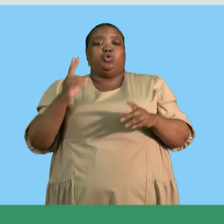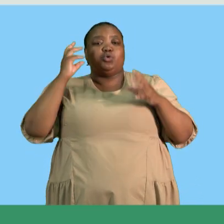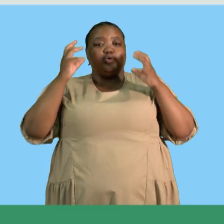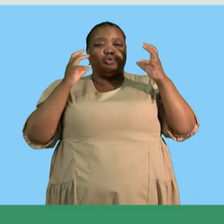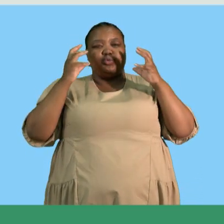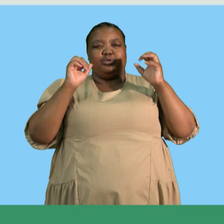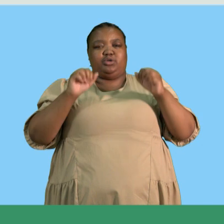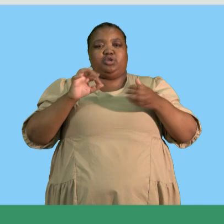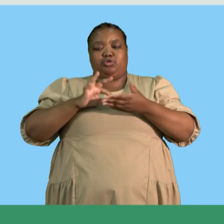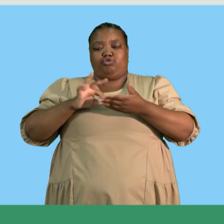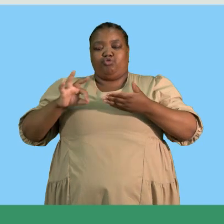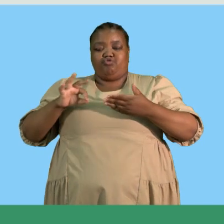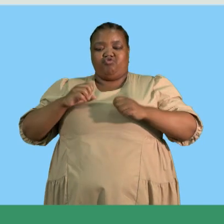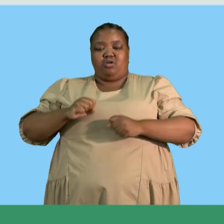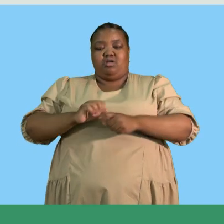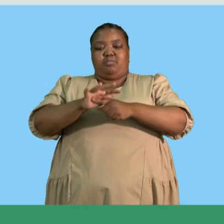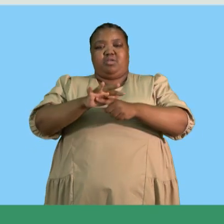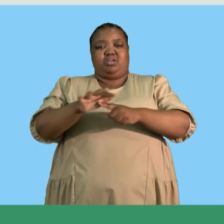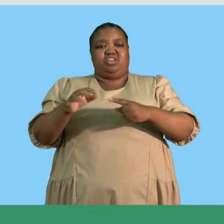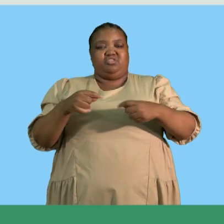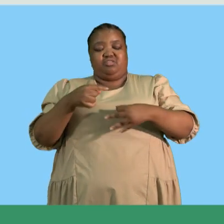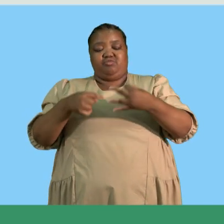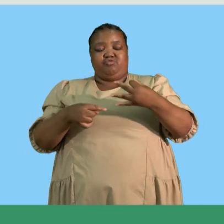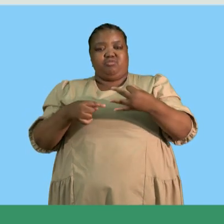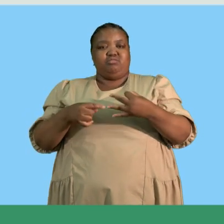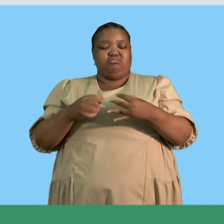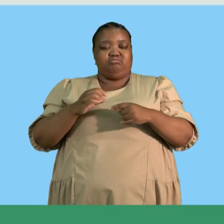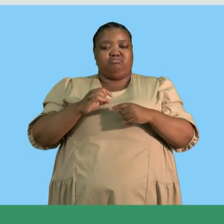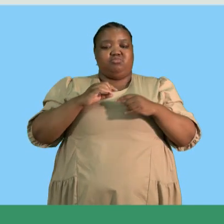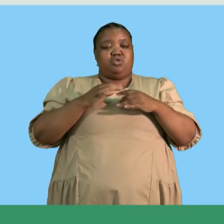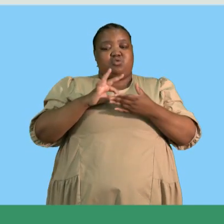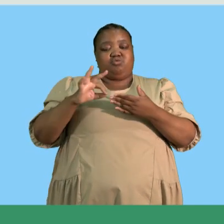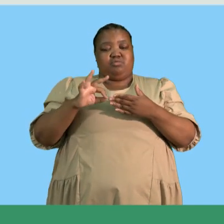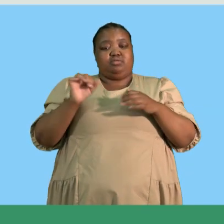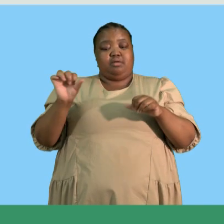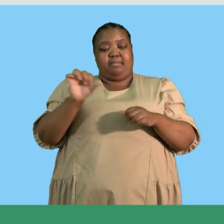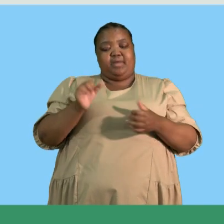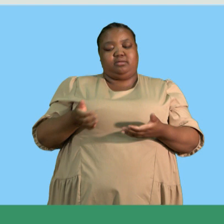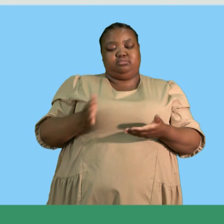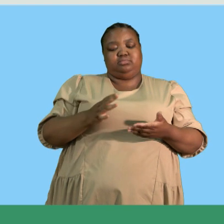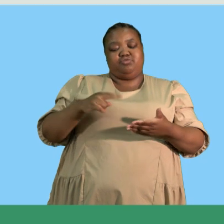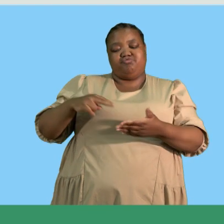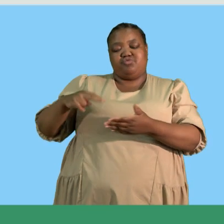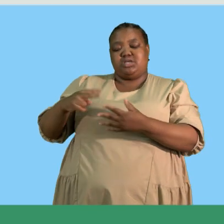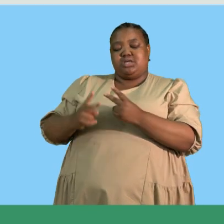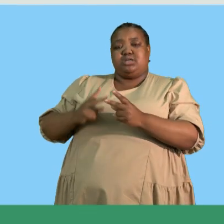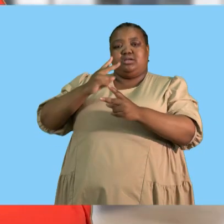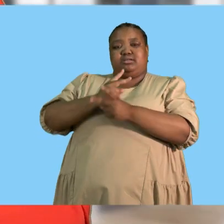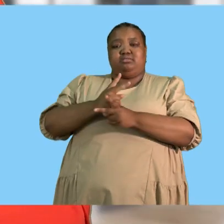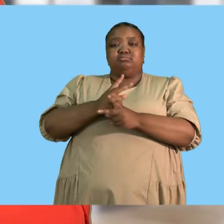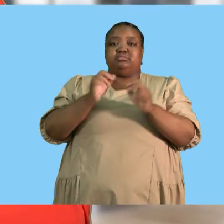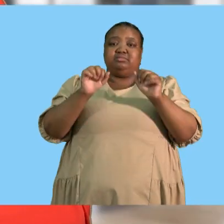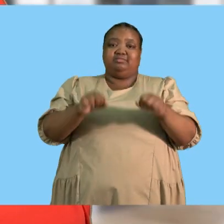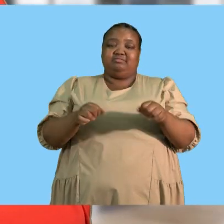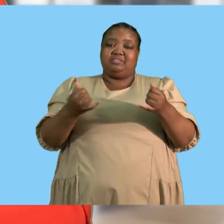Also, you must not confuse the contractual implication of the three. So go back and revise them